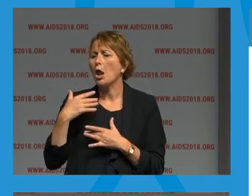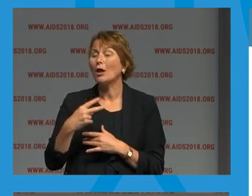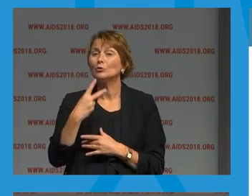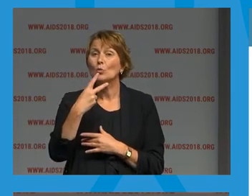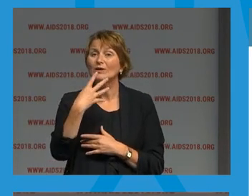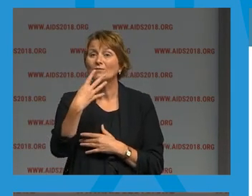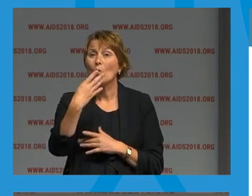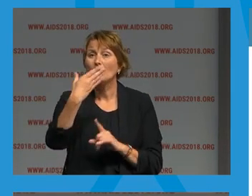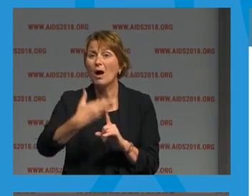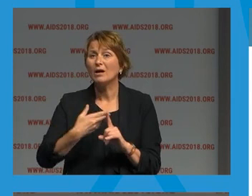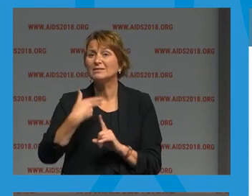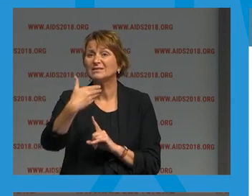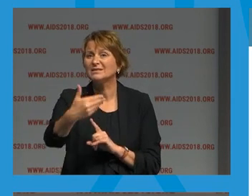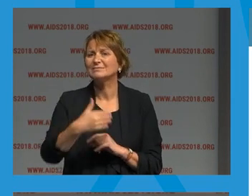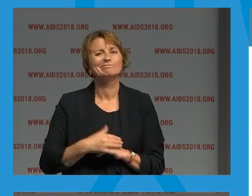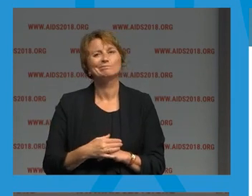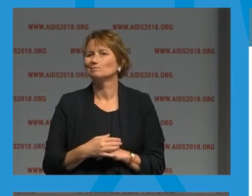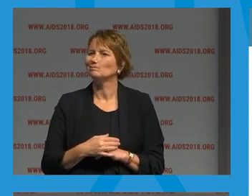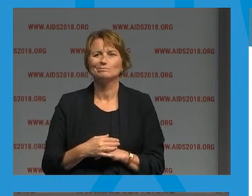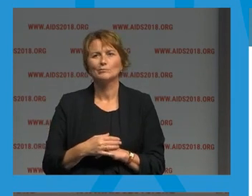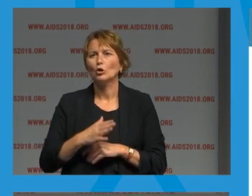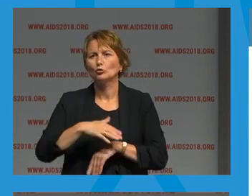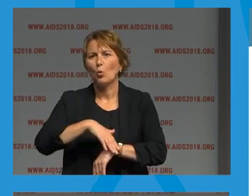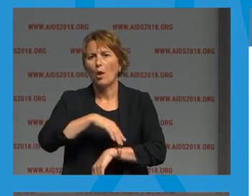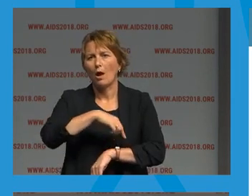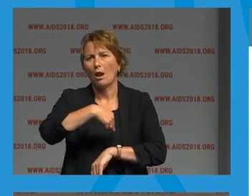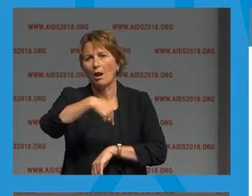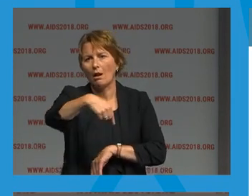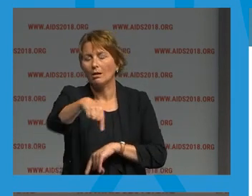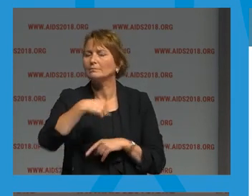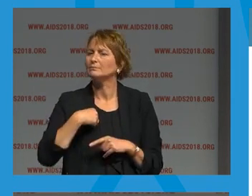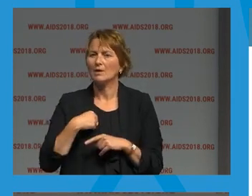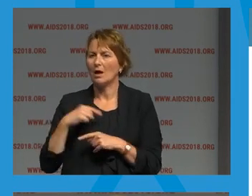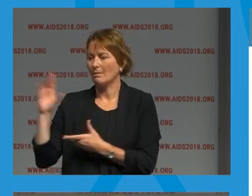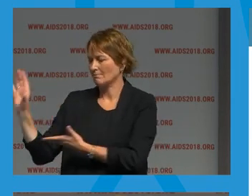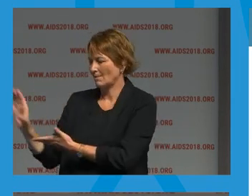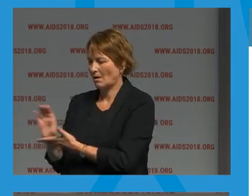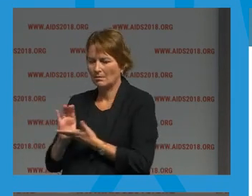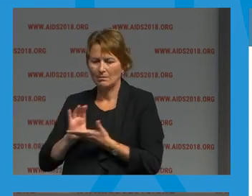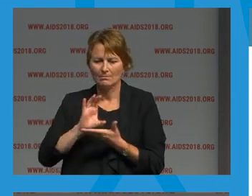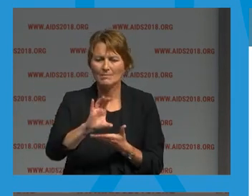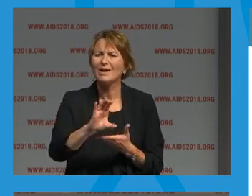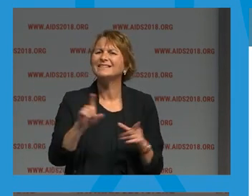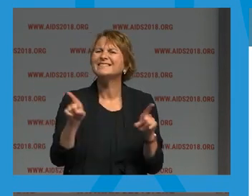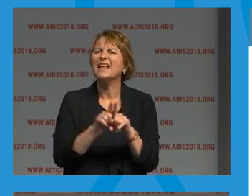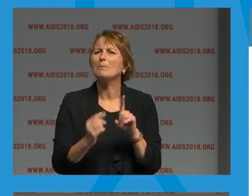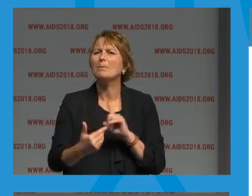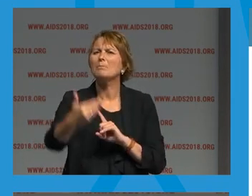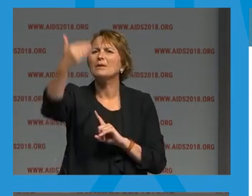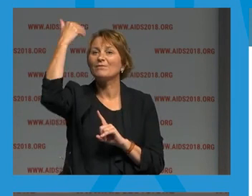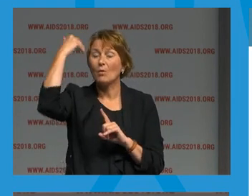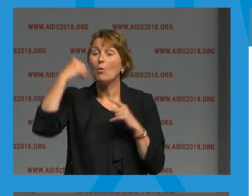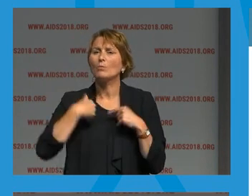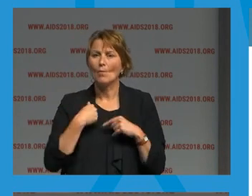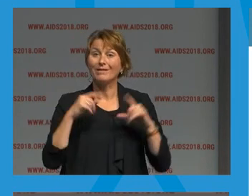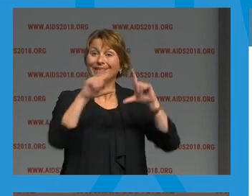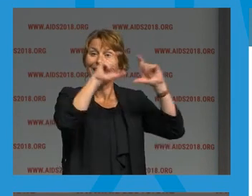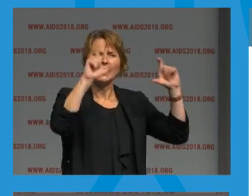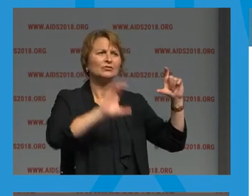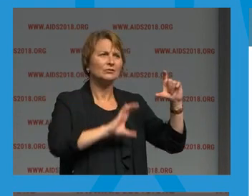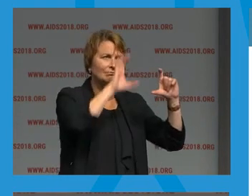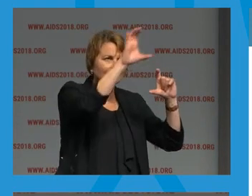long. So we are now moving that money in the old way that we move money to the agencies,